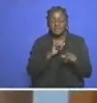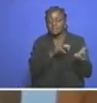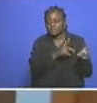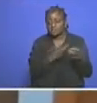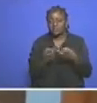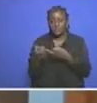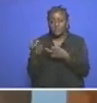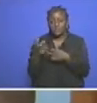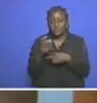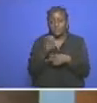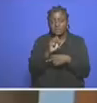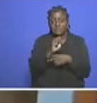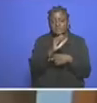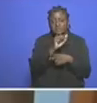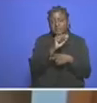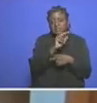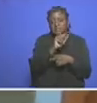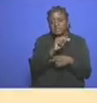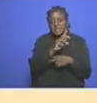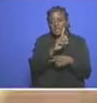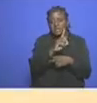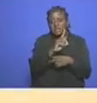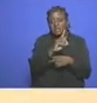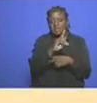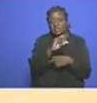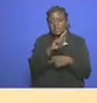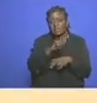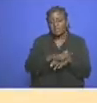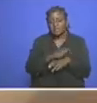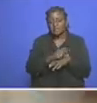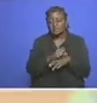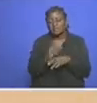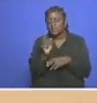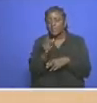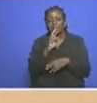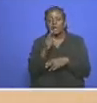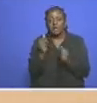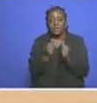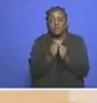Center, the first thing came to mind is where we are with our COVID protocols.